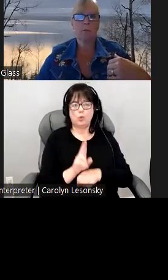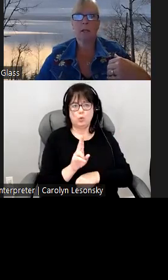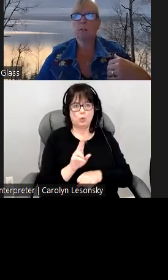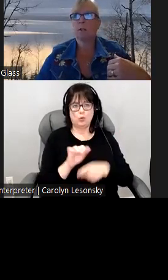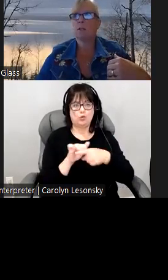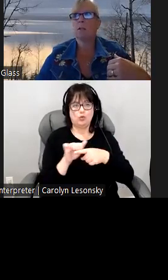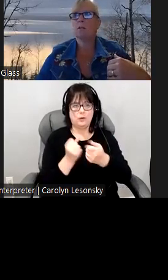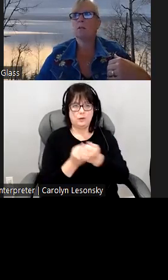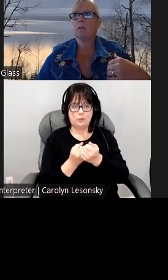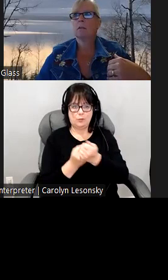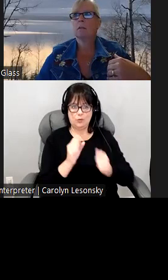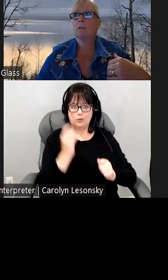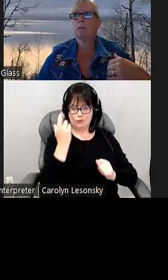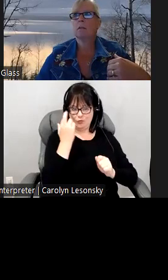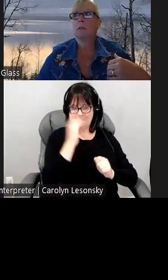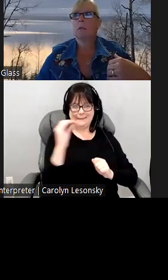the values are 0.